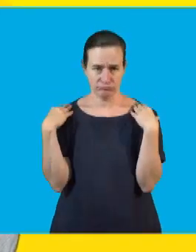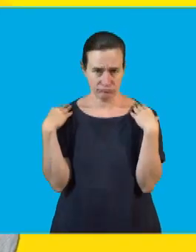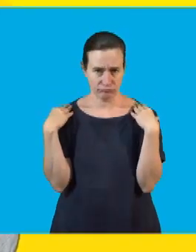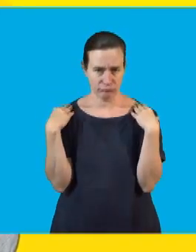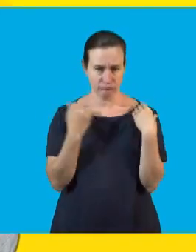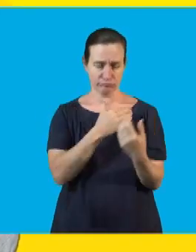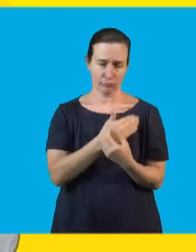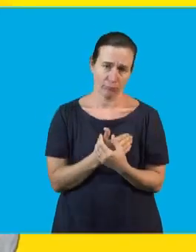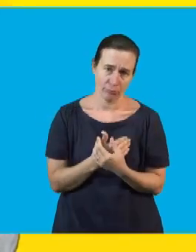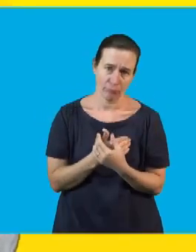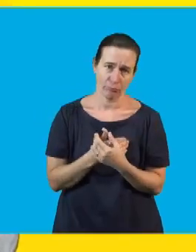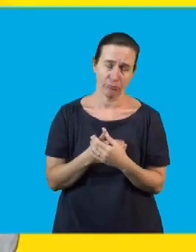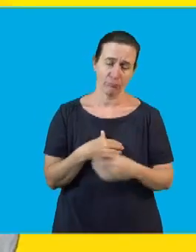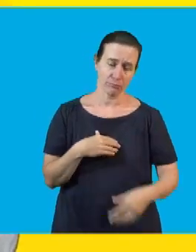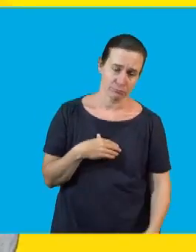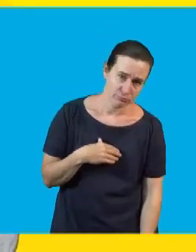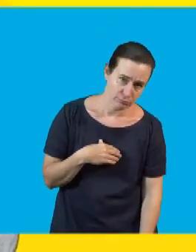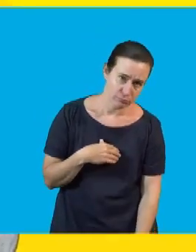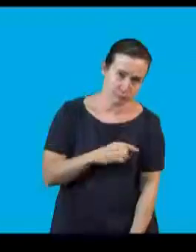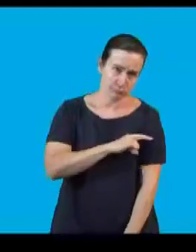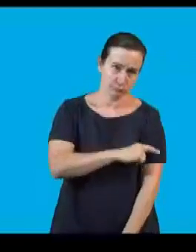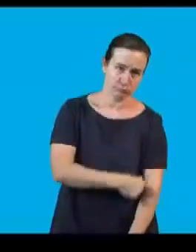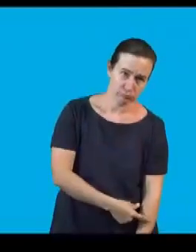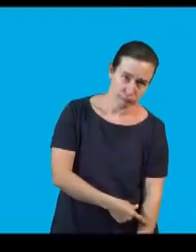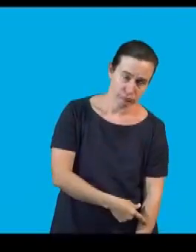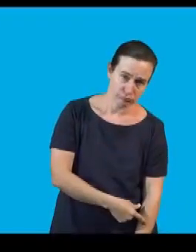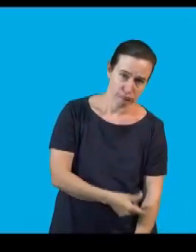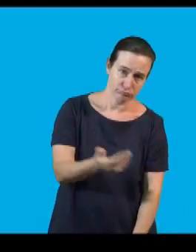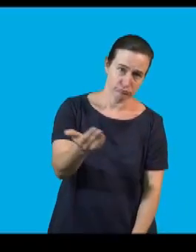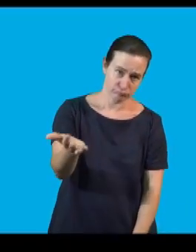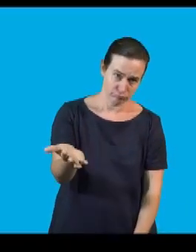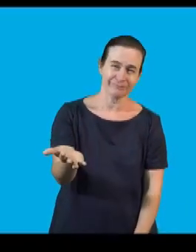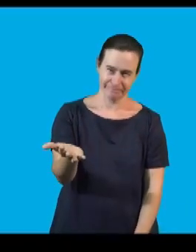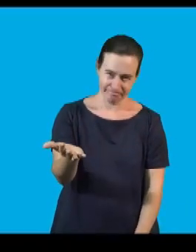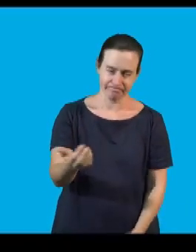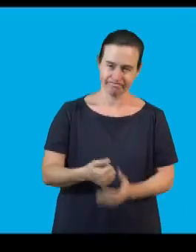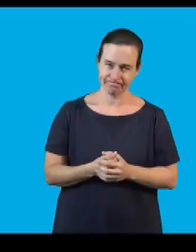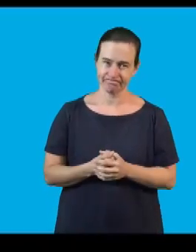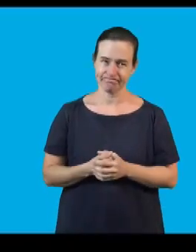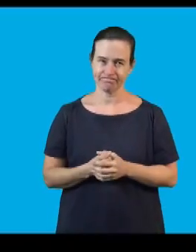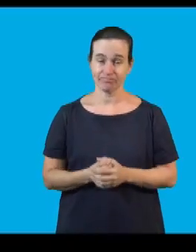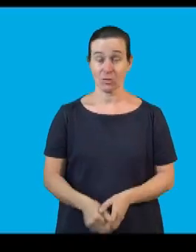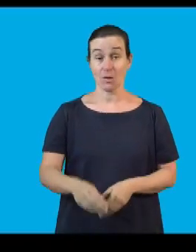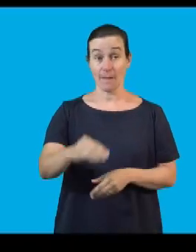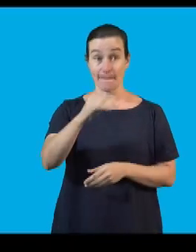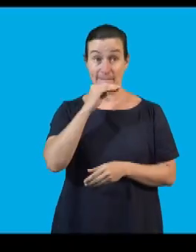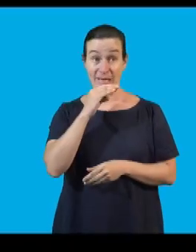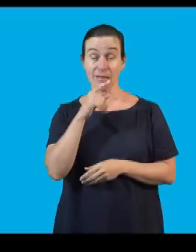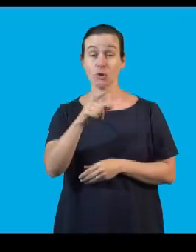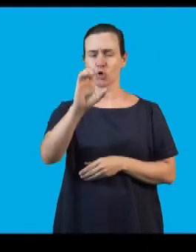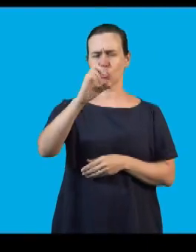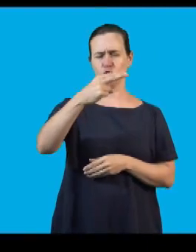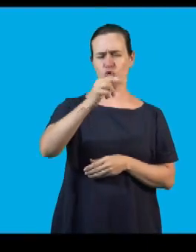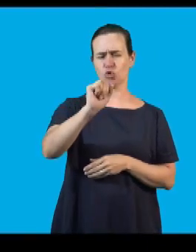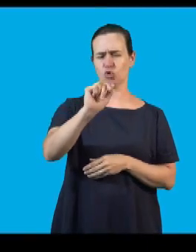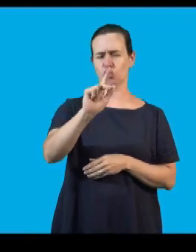slumped and the one arm is hanging rather limply on the side, okay? So remember, Chalky is this